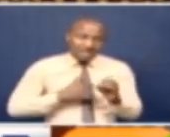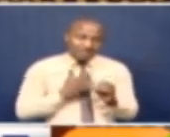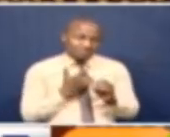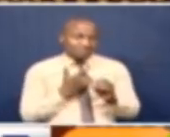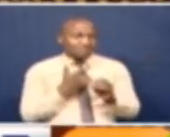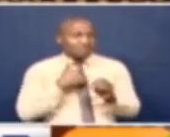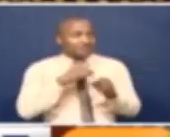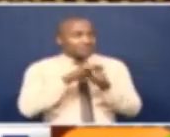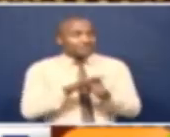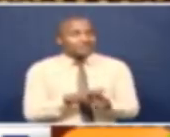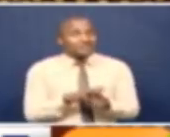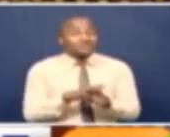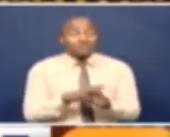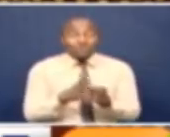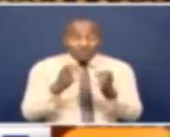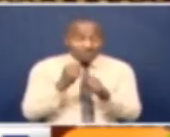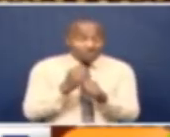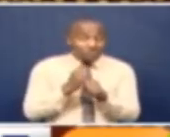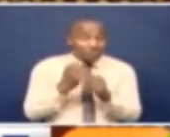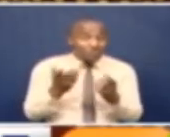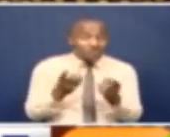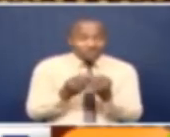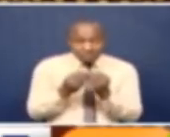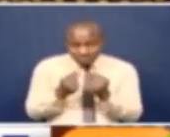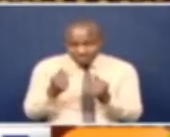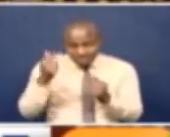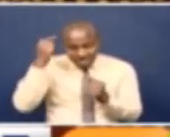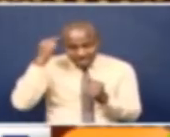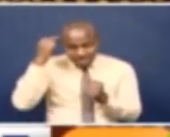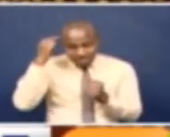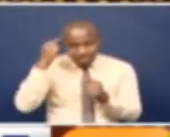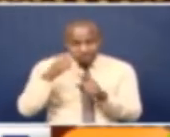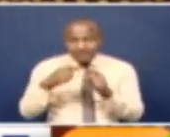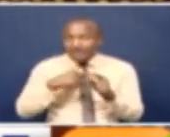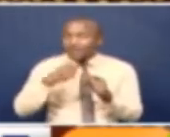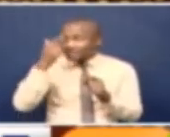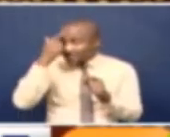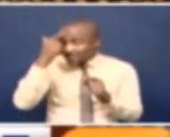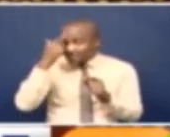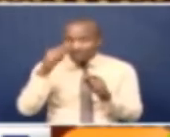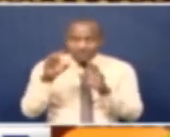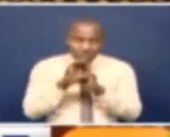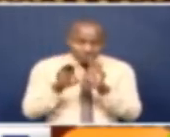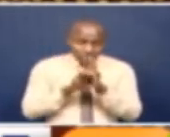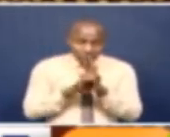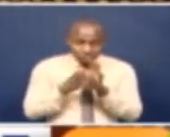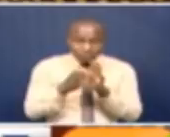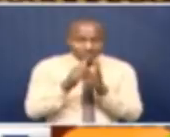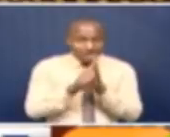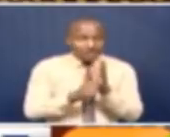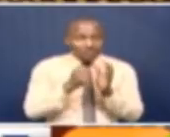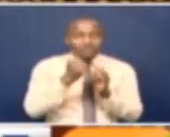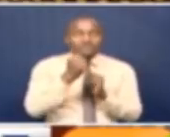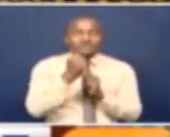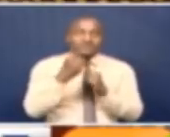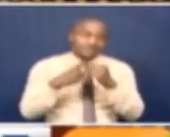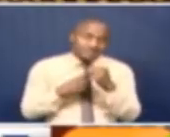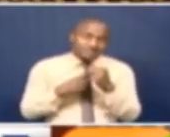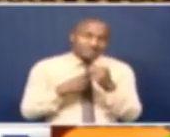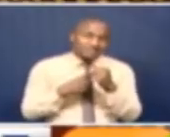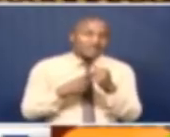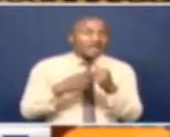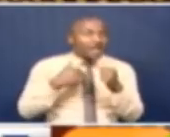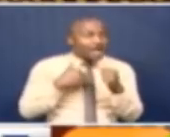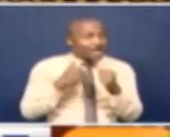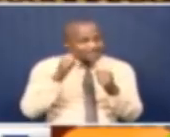was marginalized. So what we need to do also is to deal with that psychology. But ultimately, the Constitution, Article 56, has a